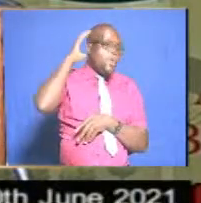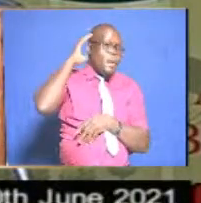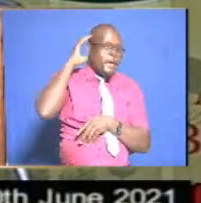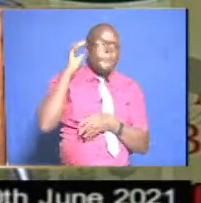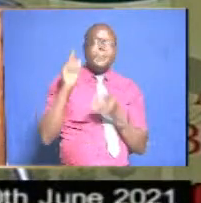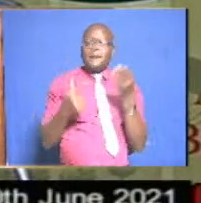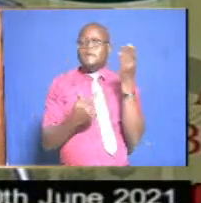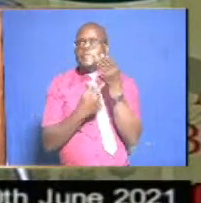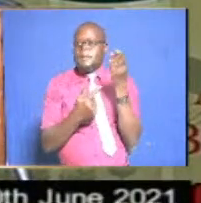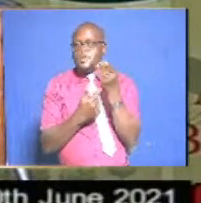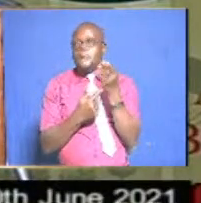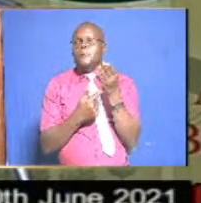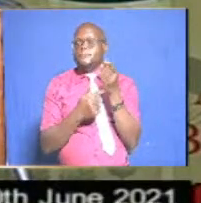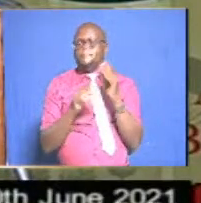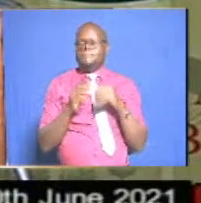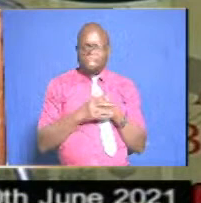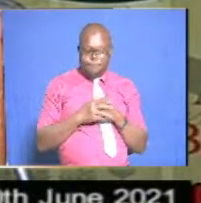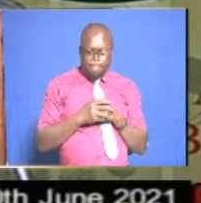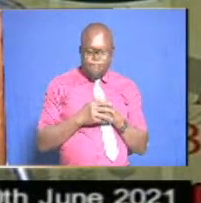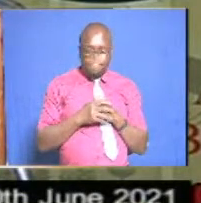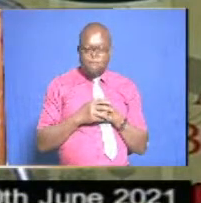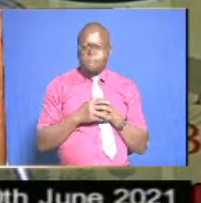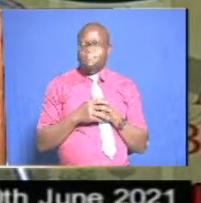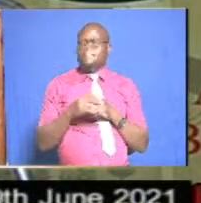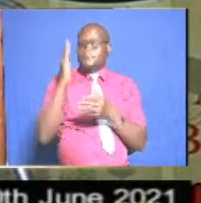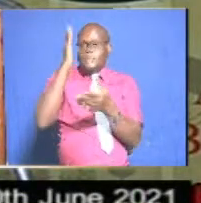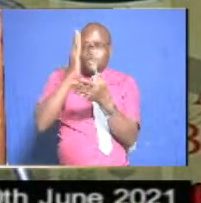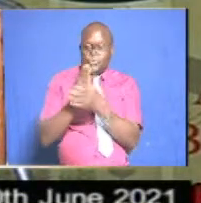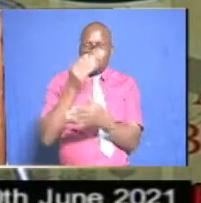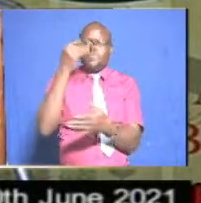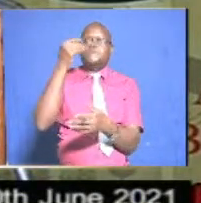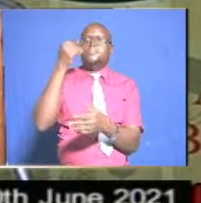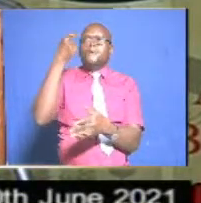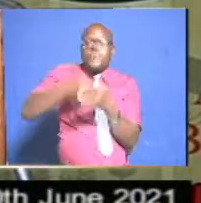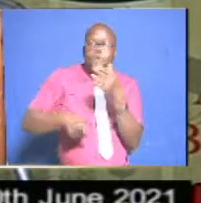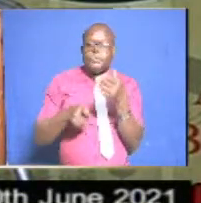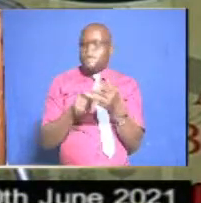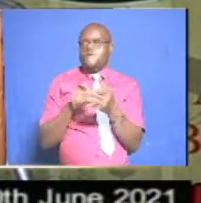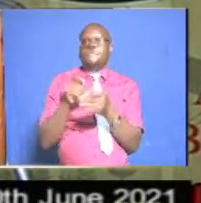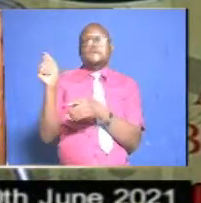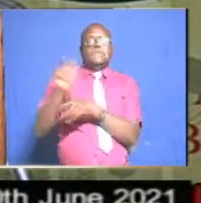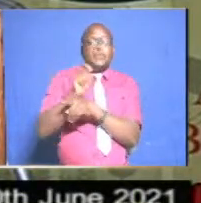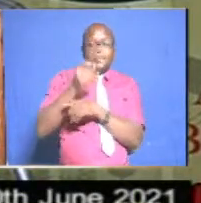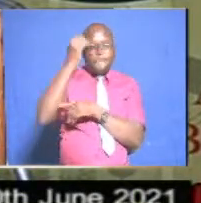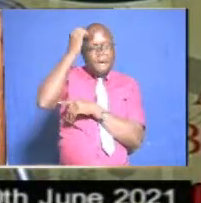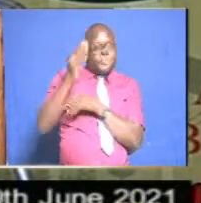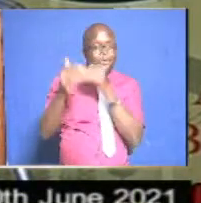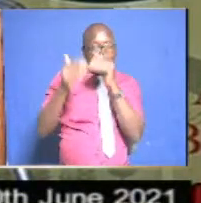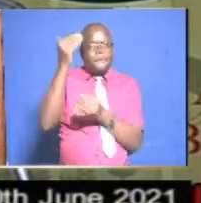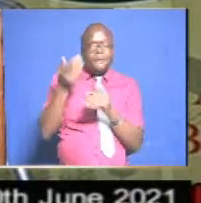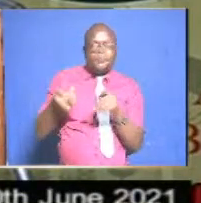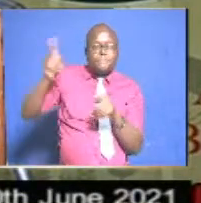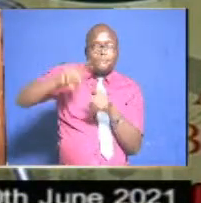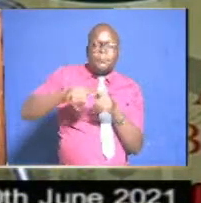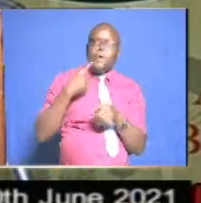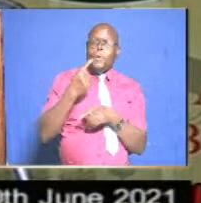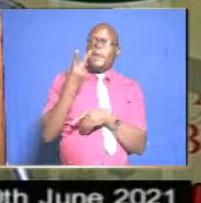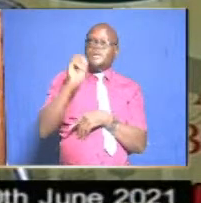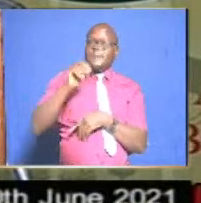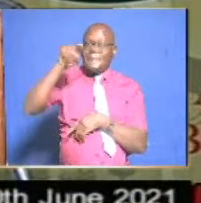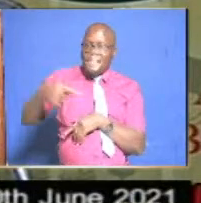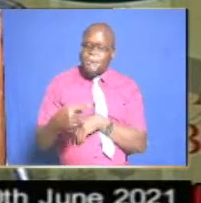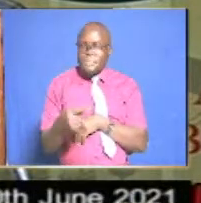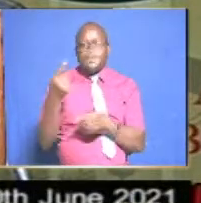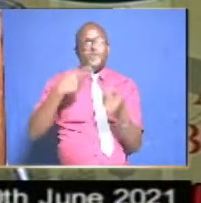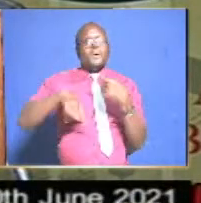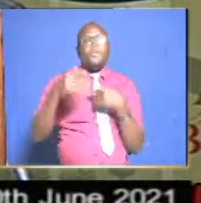vocational education and training institutions. The ideal cost of training a student in a university has increased from Kenya shilling 120,000 to